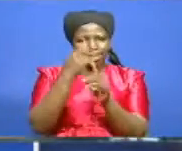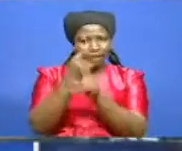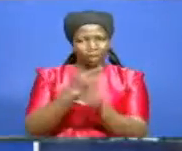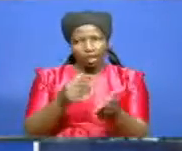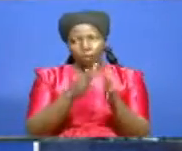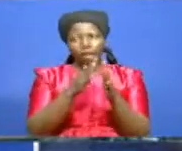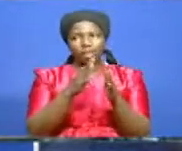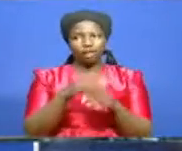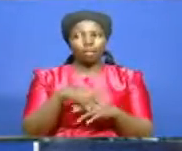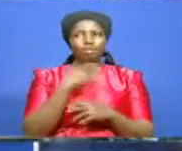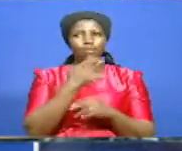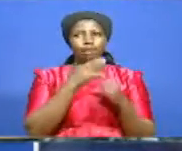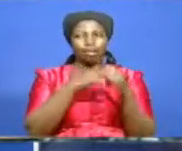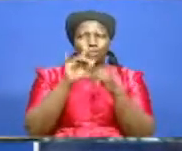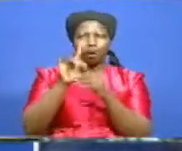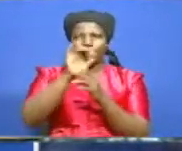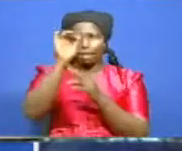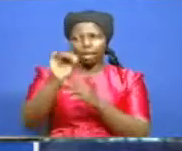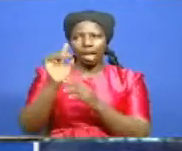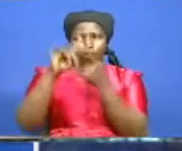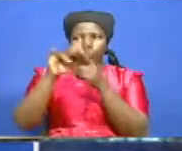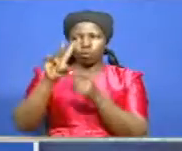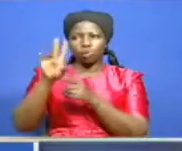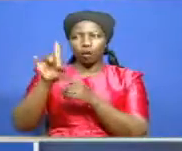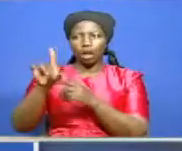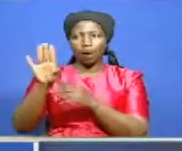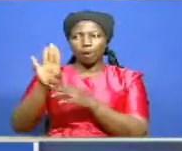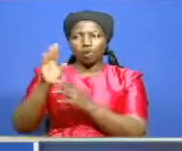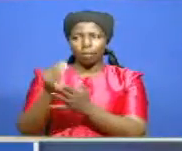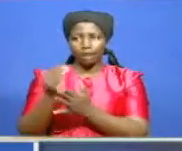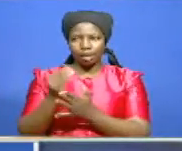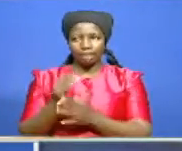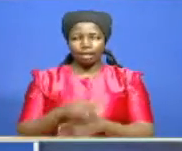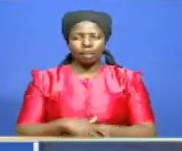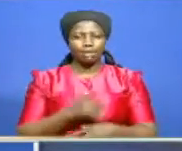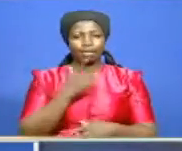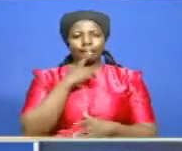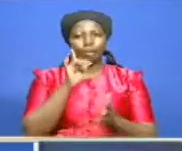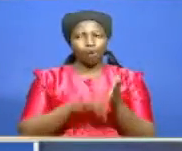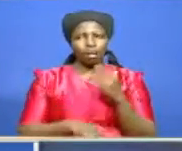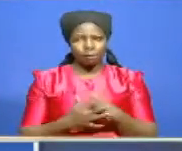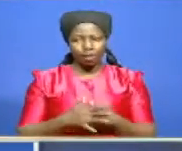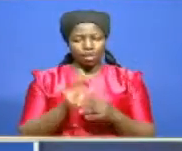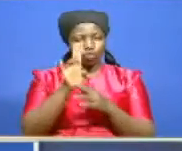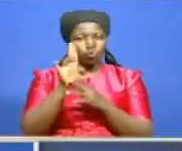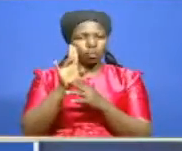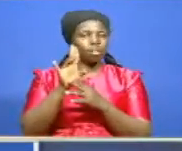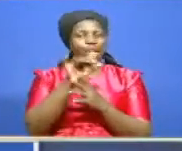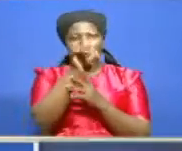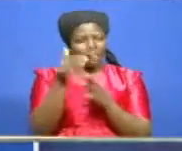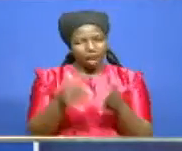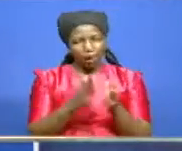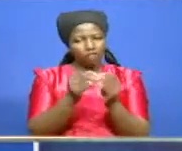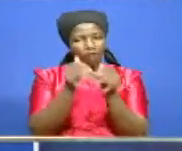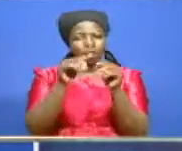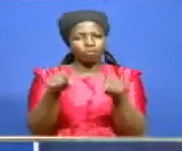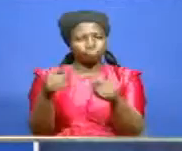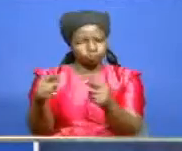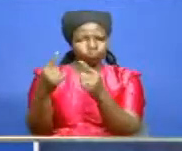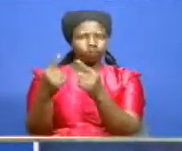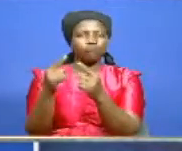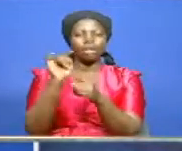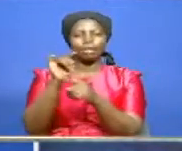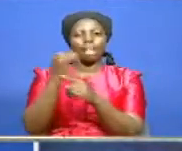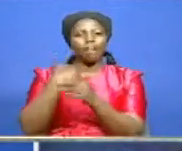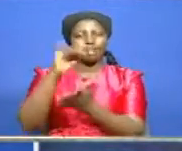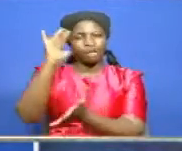to 21 billion shillings. KRA says the average time taken to resolve cases using the alternative dispute resolution mechanism has